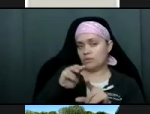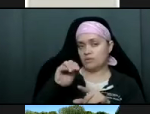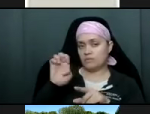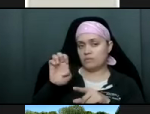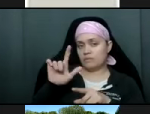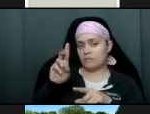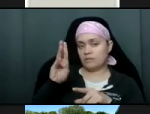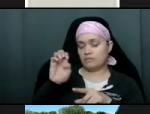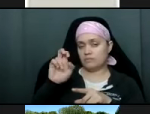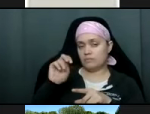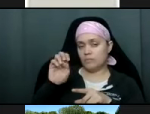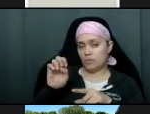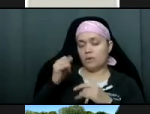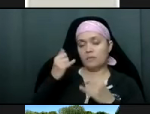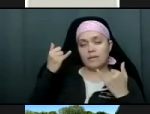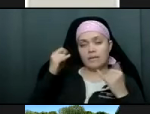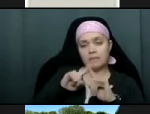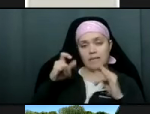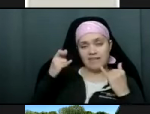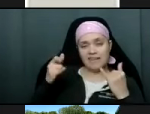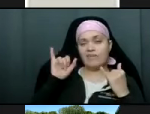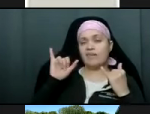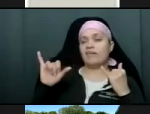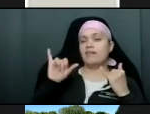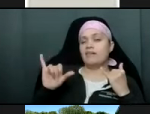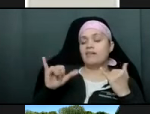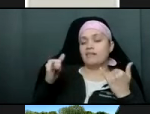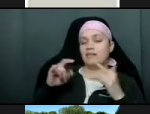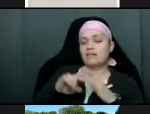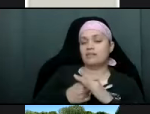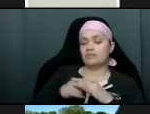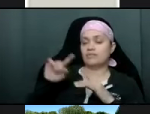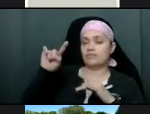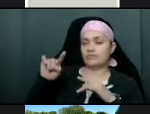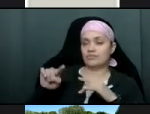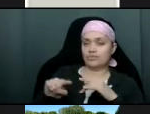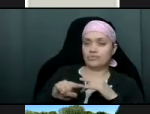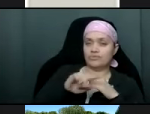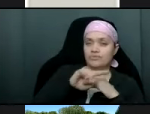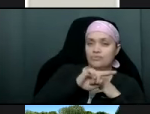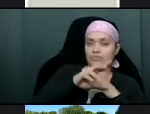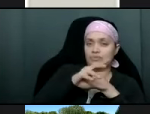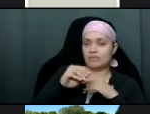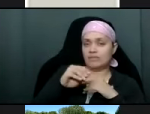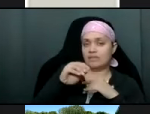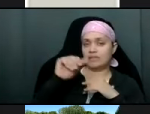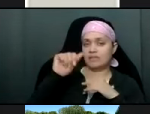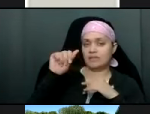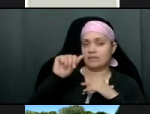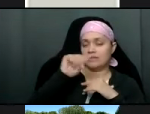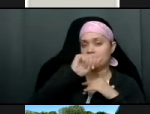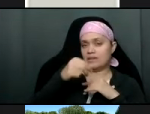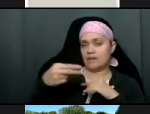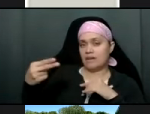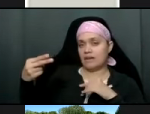Melbourne. But now, we're beginning to turn, and A is for